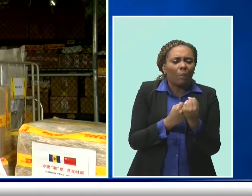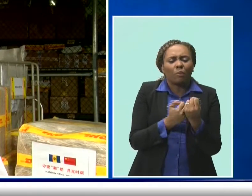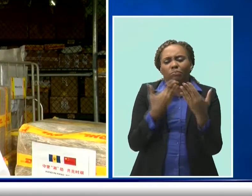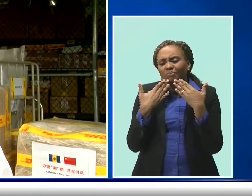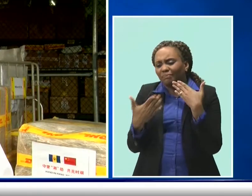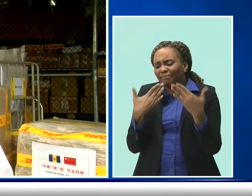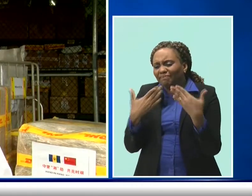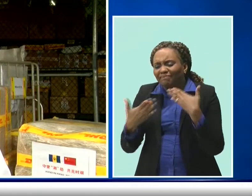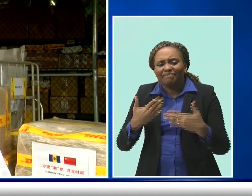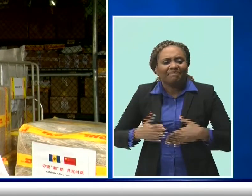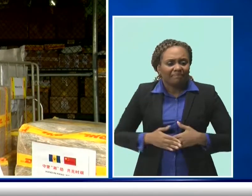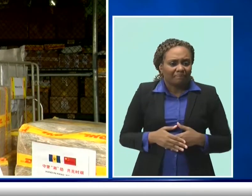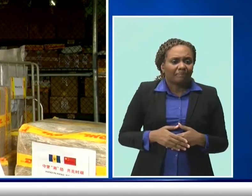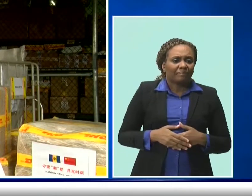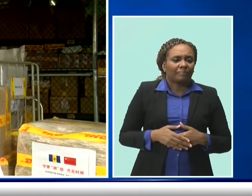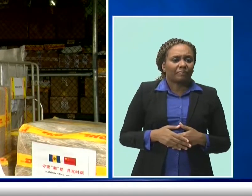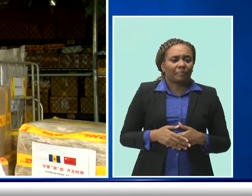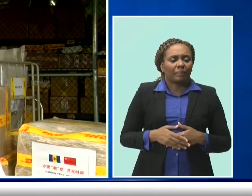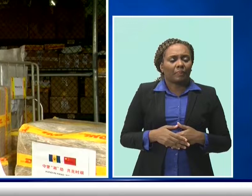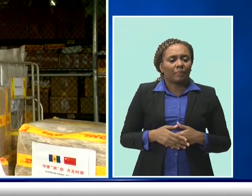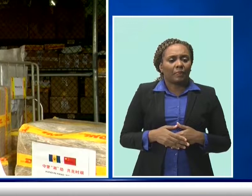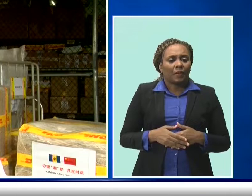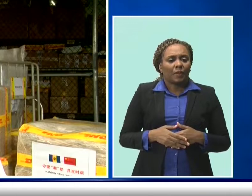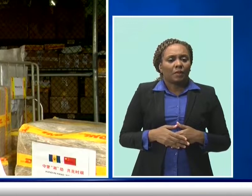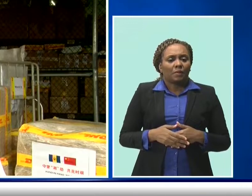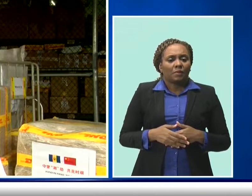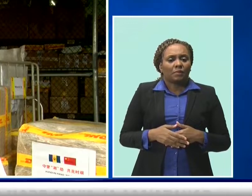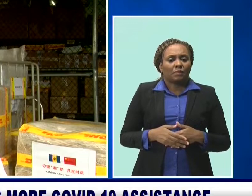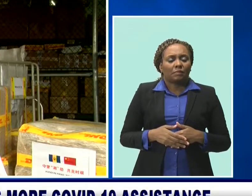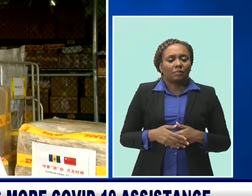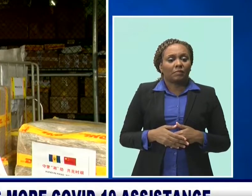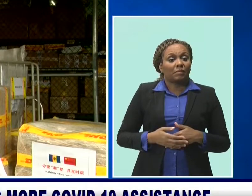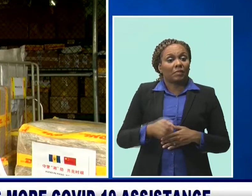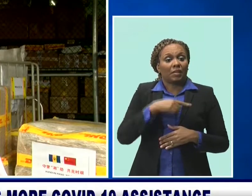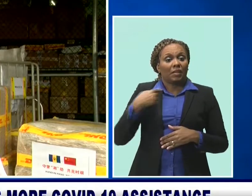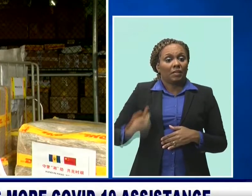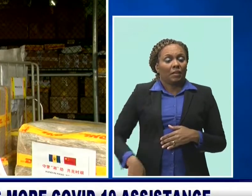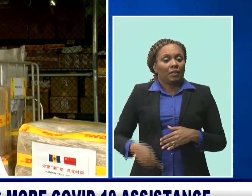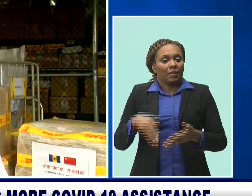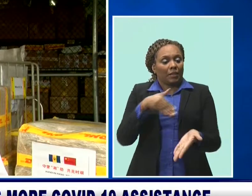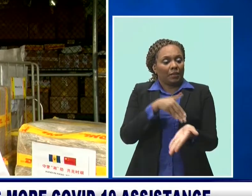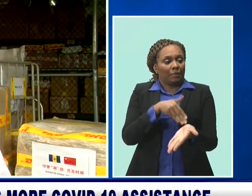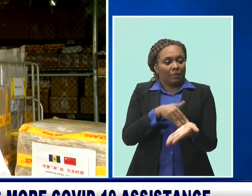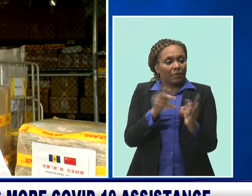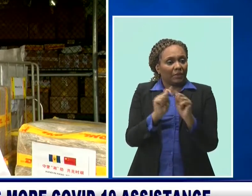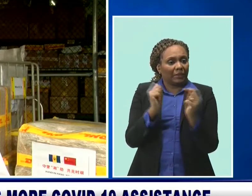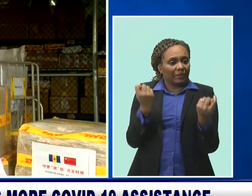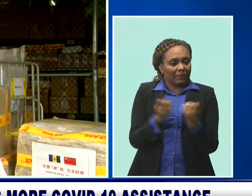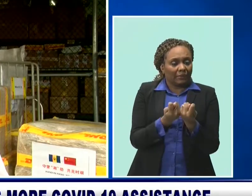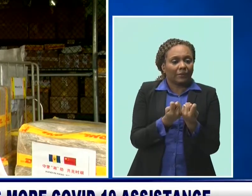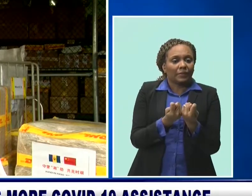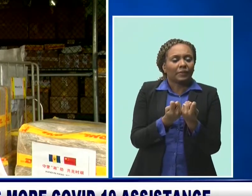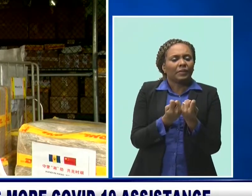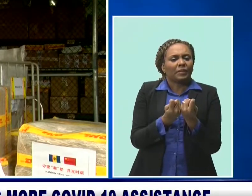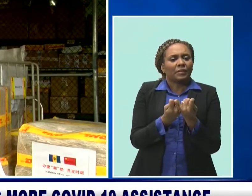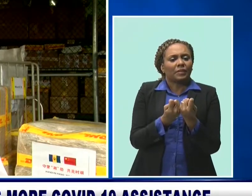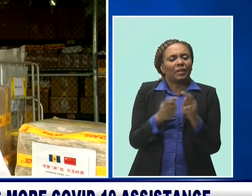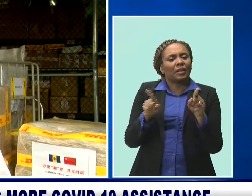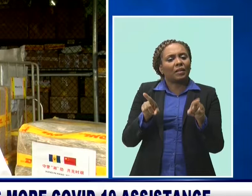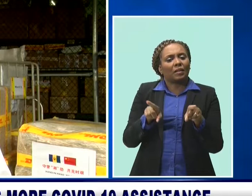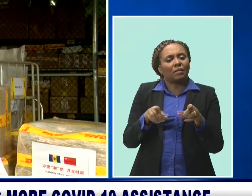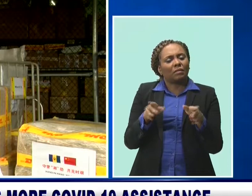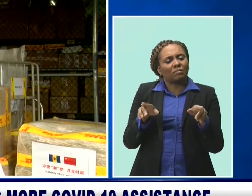the presence of the specialist Chinese medical teams, the continued